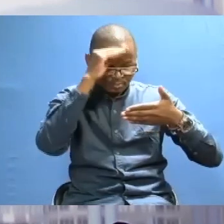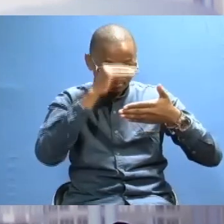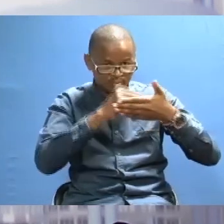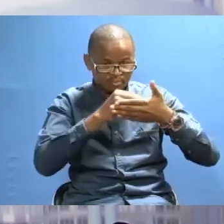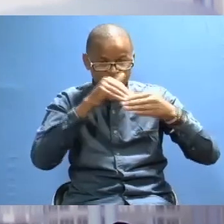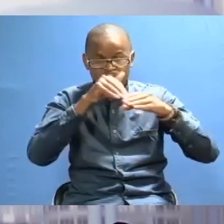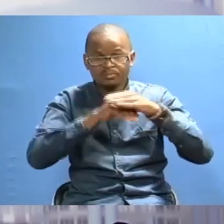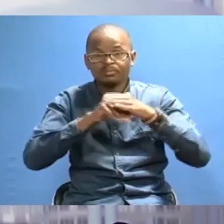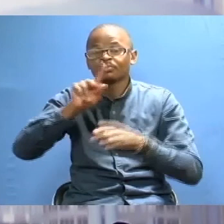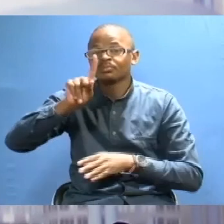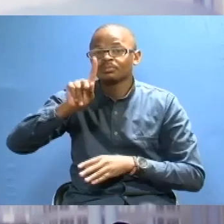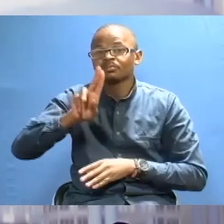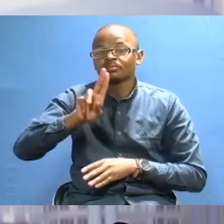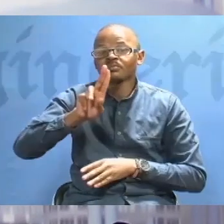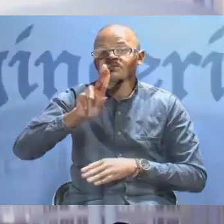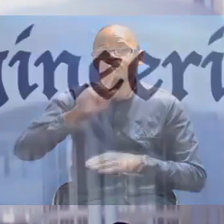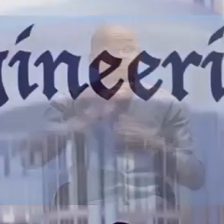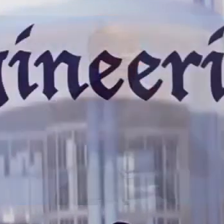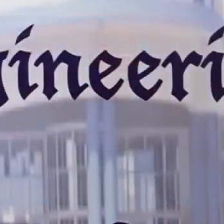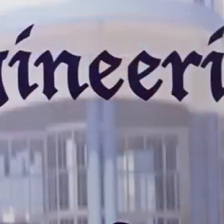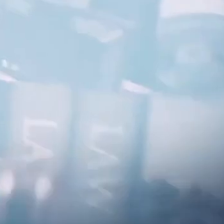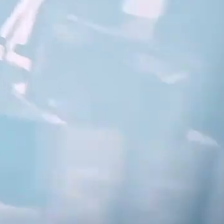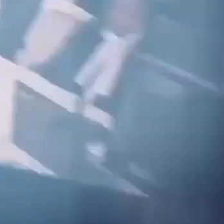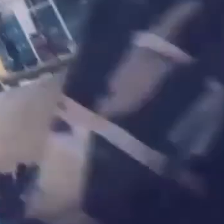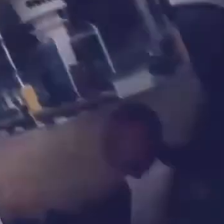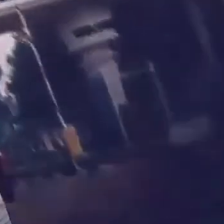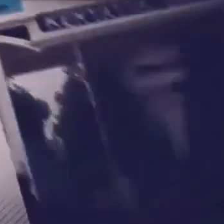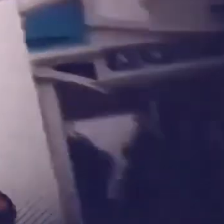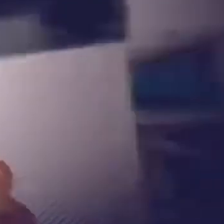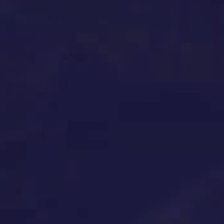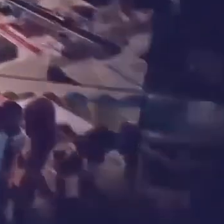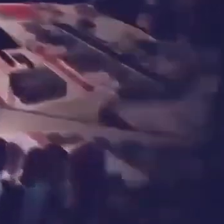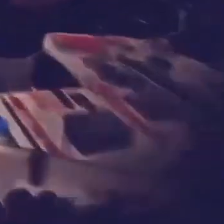your period of study in Kenyatta University. God bless you.